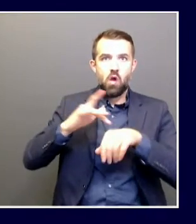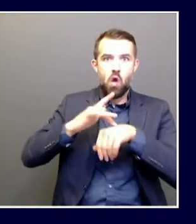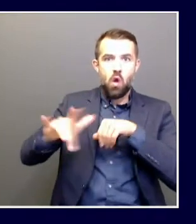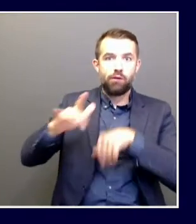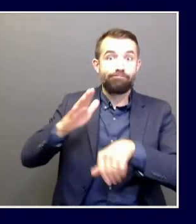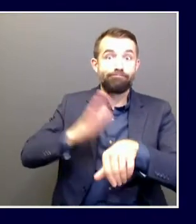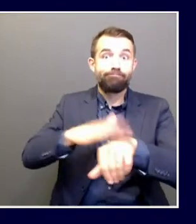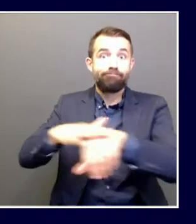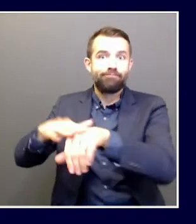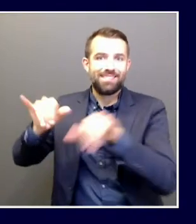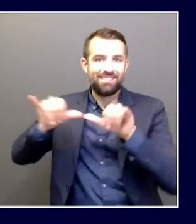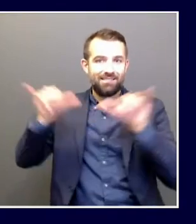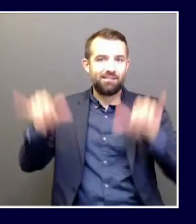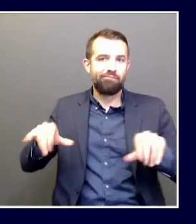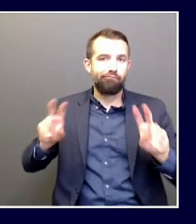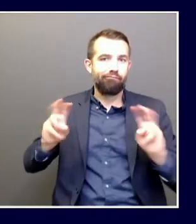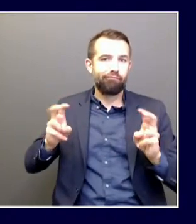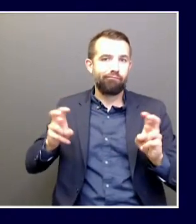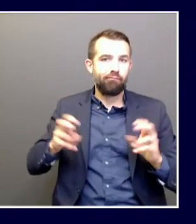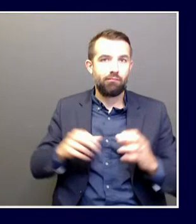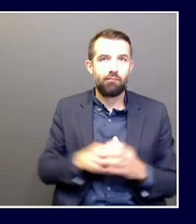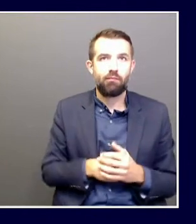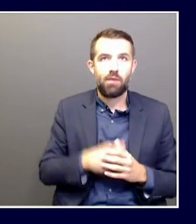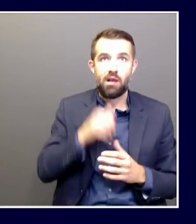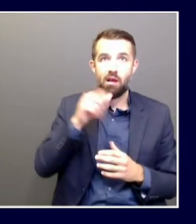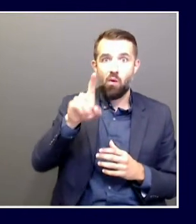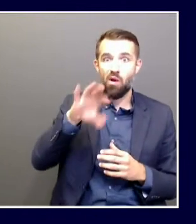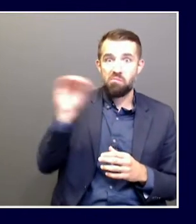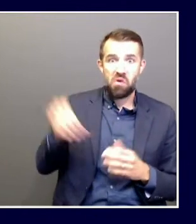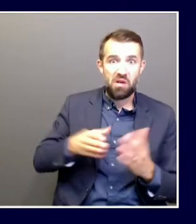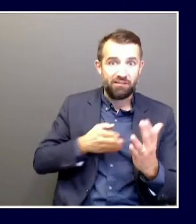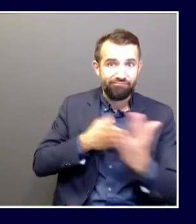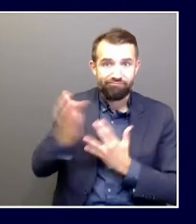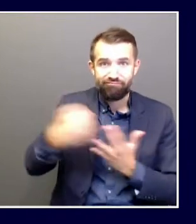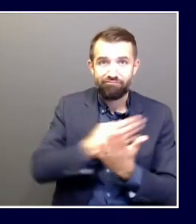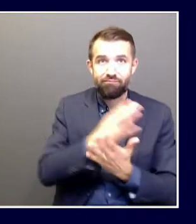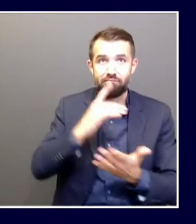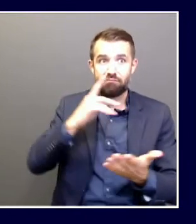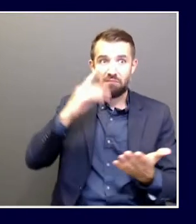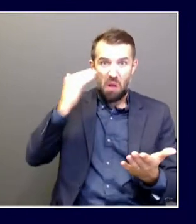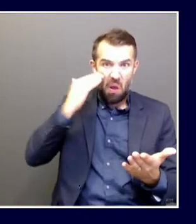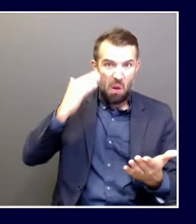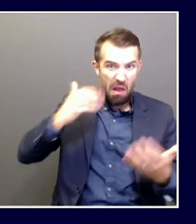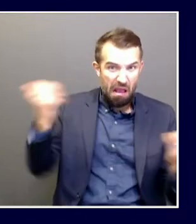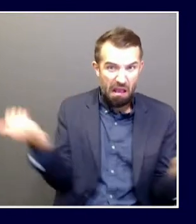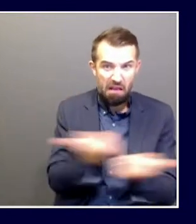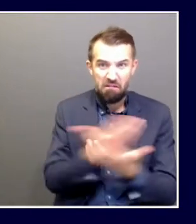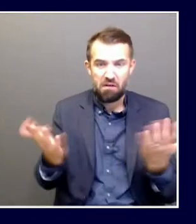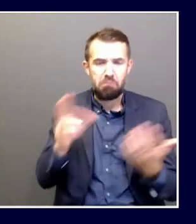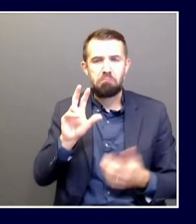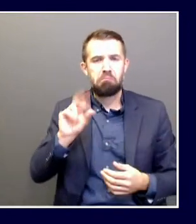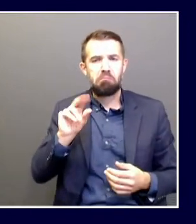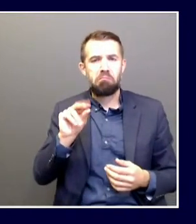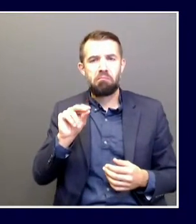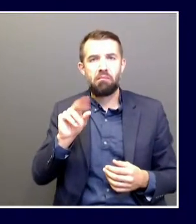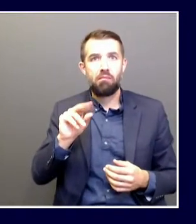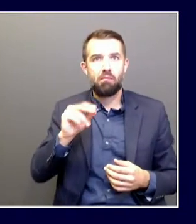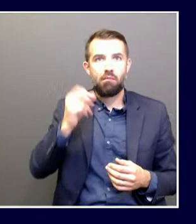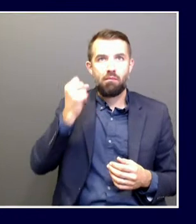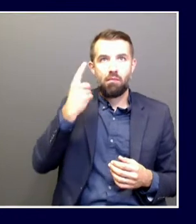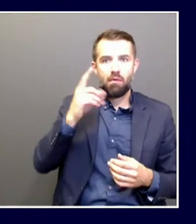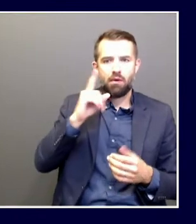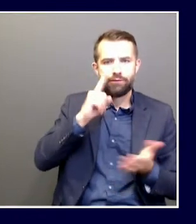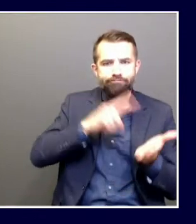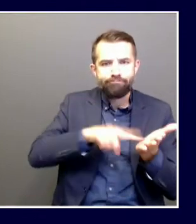full-on 100%, 360-degree disease surveillance. That's what we do with our case investigators, our epidemiologists,